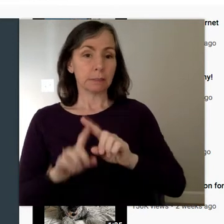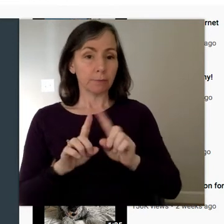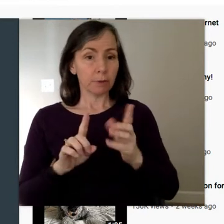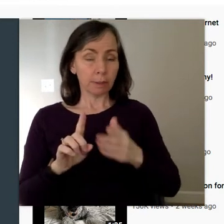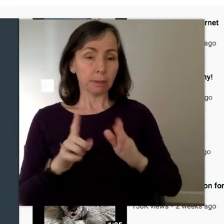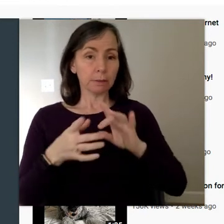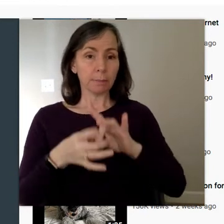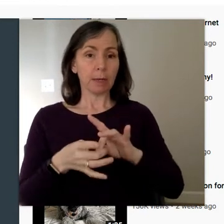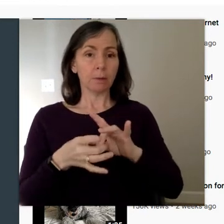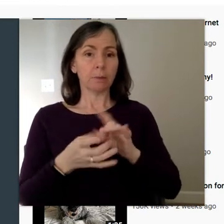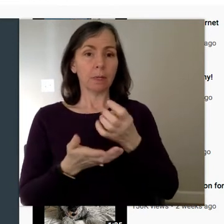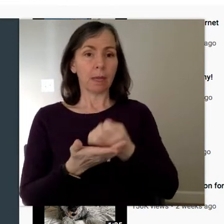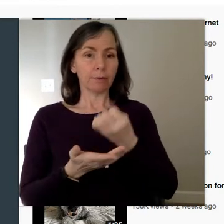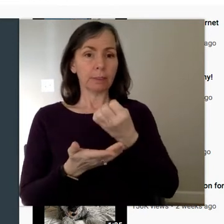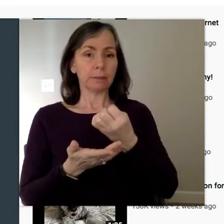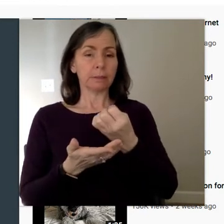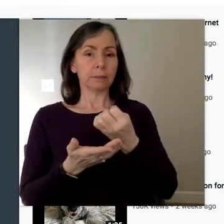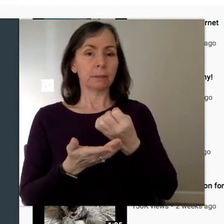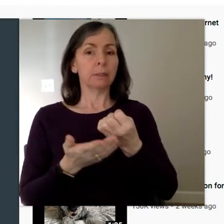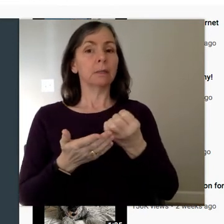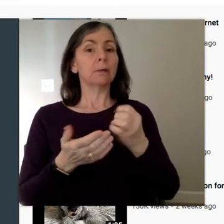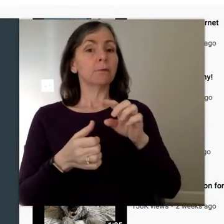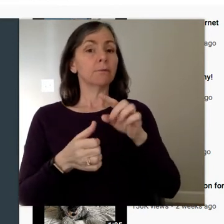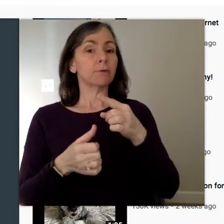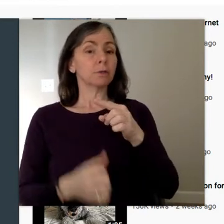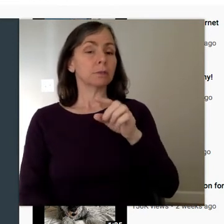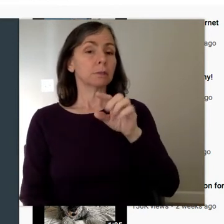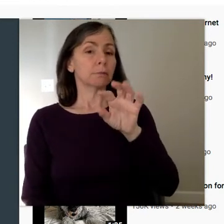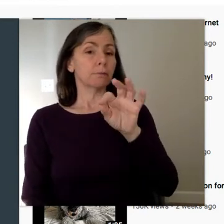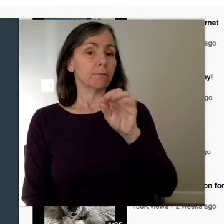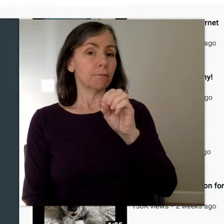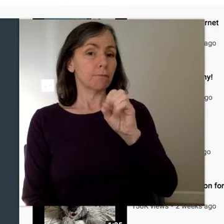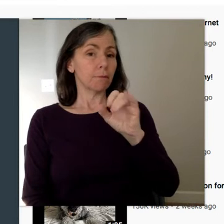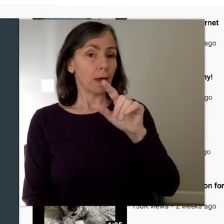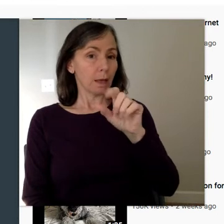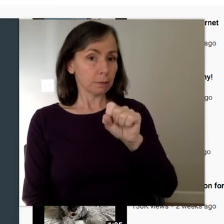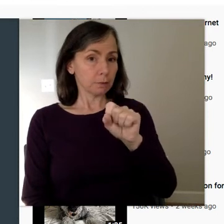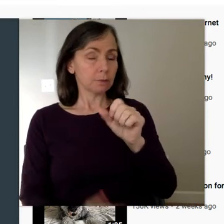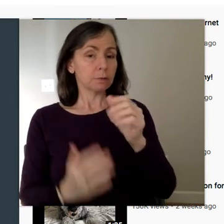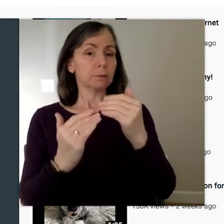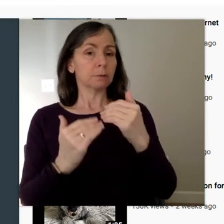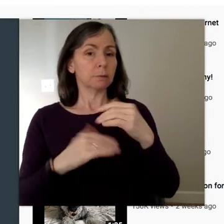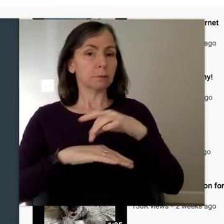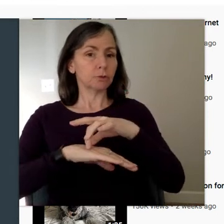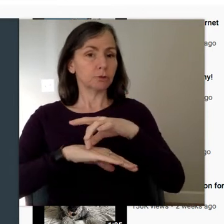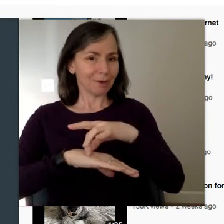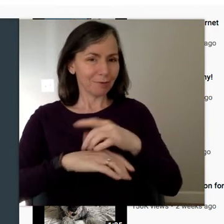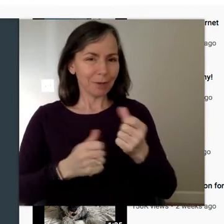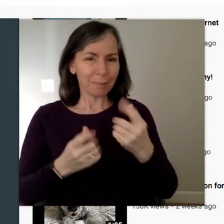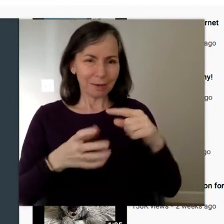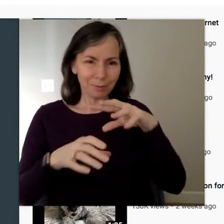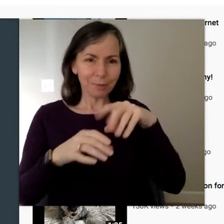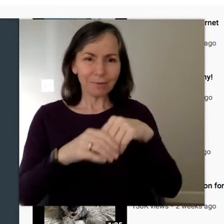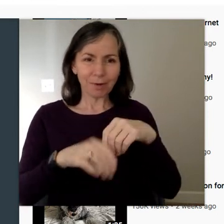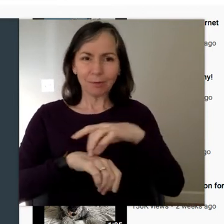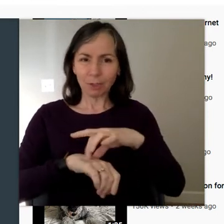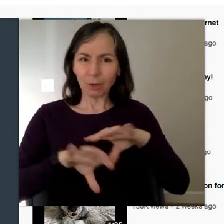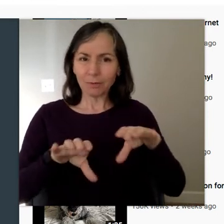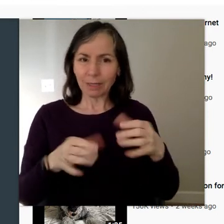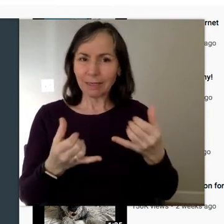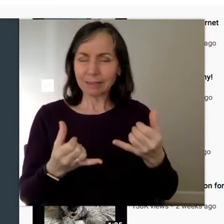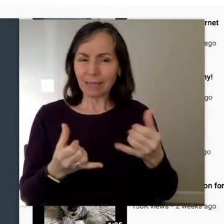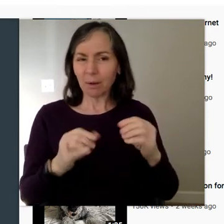write about are fossils, geography. I know many of you are in geography class right now, and